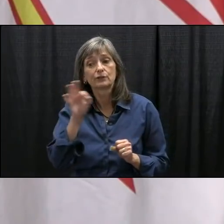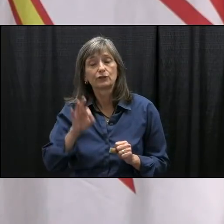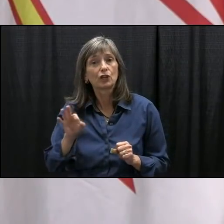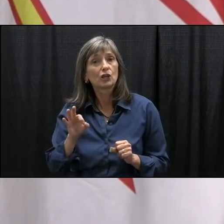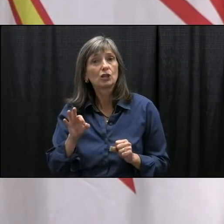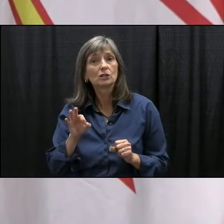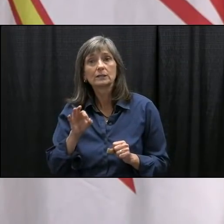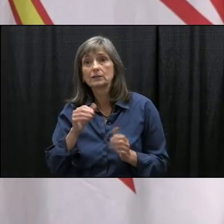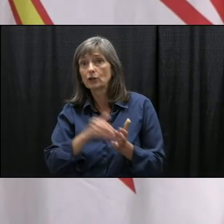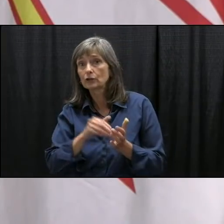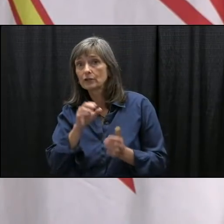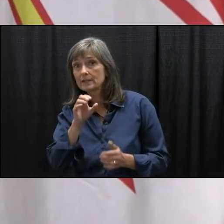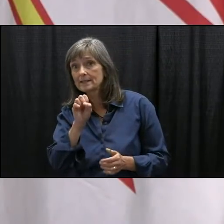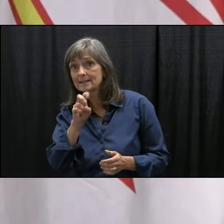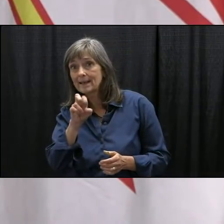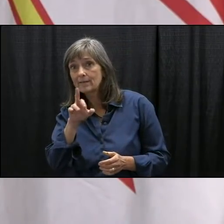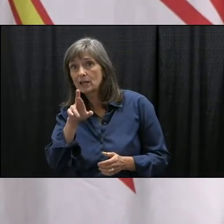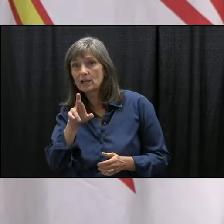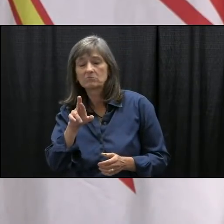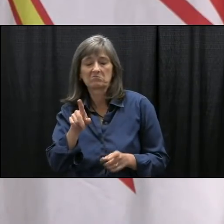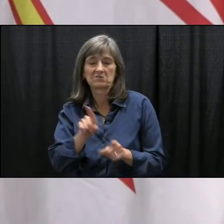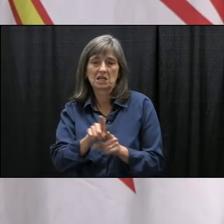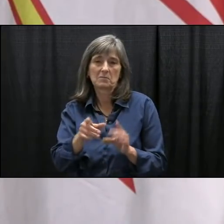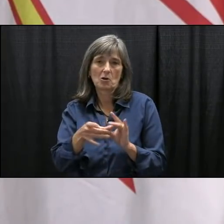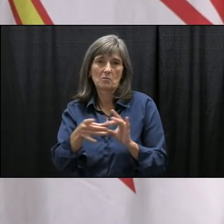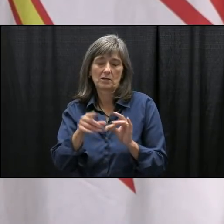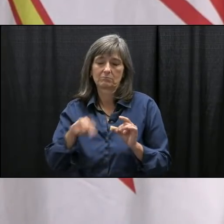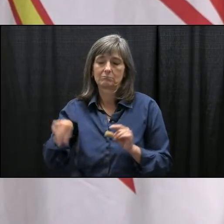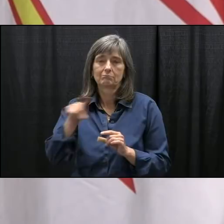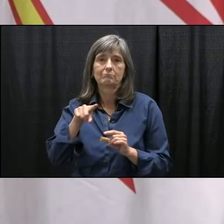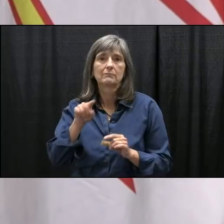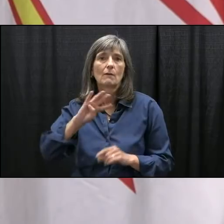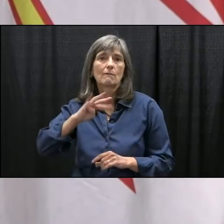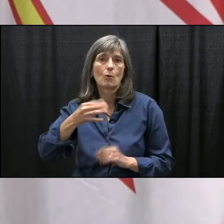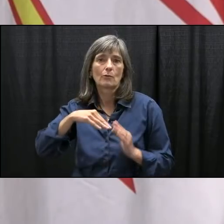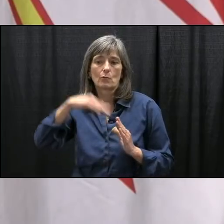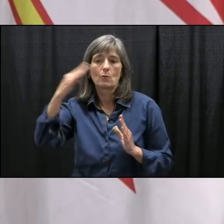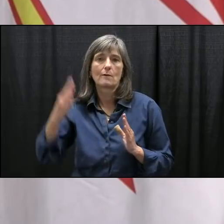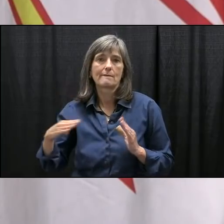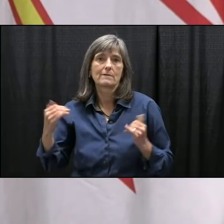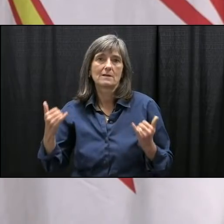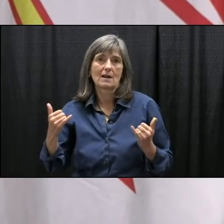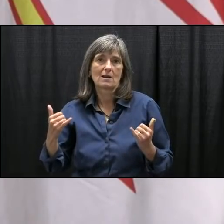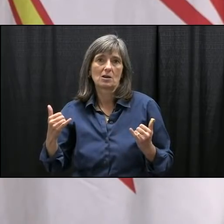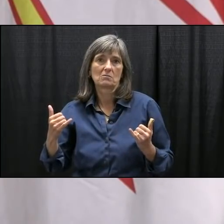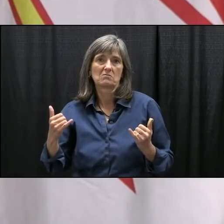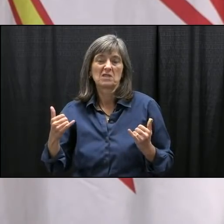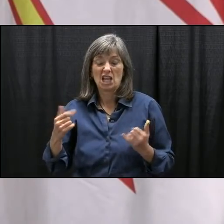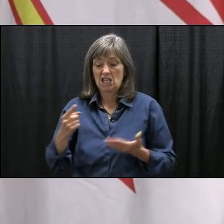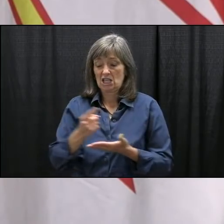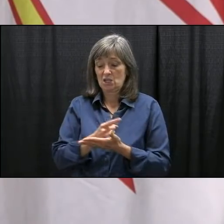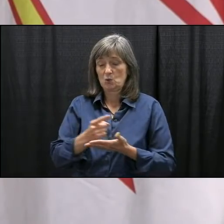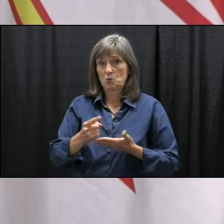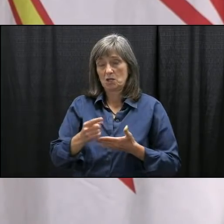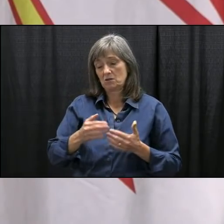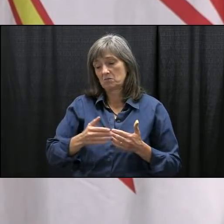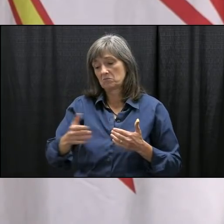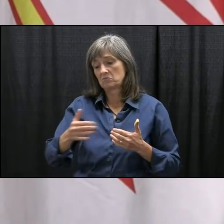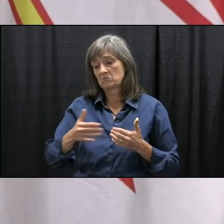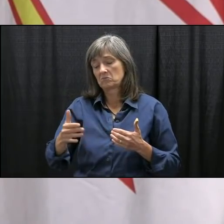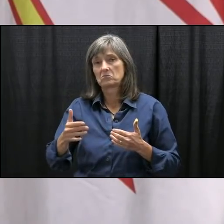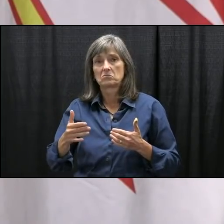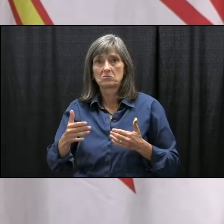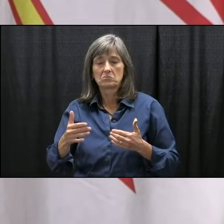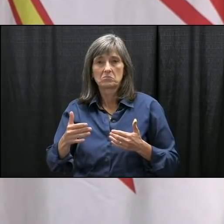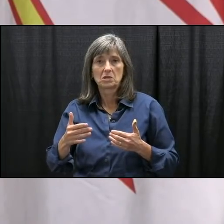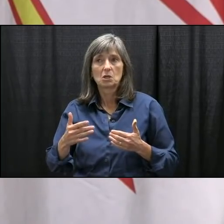in the midst of the fourth wave of COVID-19 pandemic. Over the next week, they're expecting, unless there's new